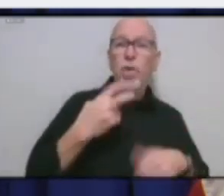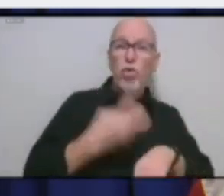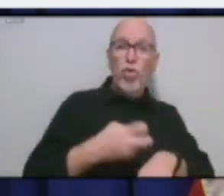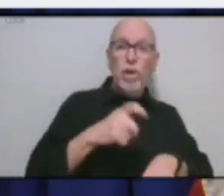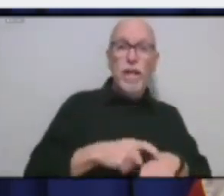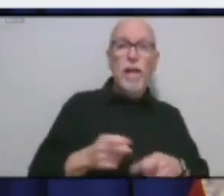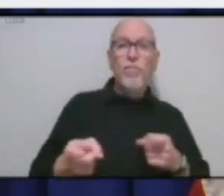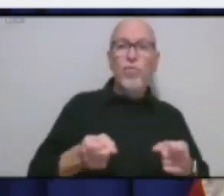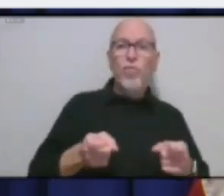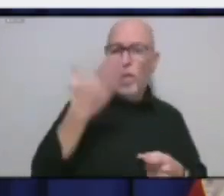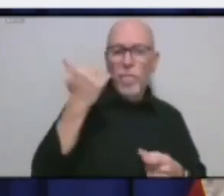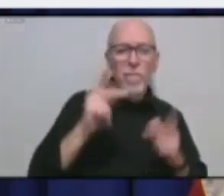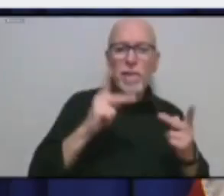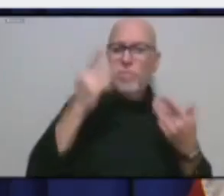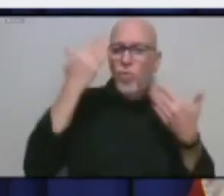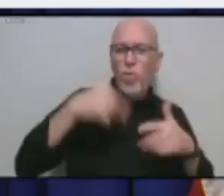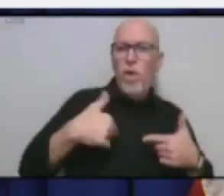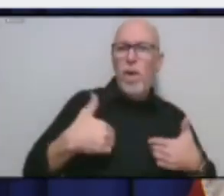this disease.